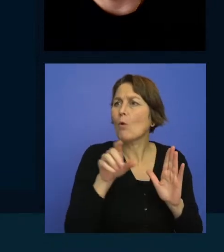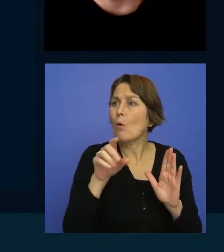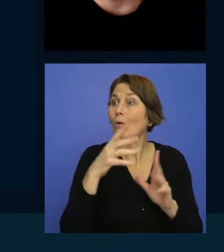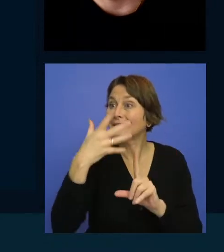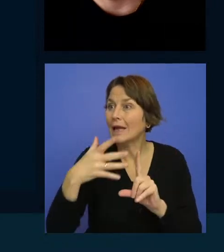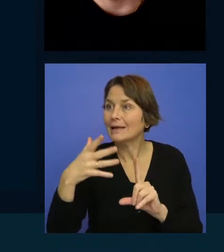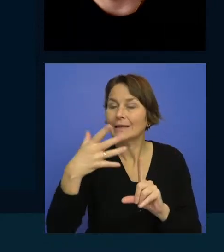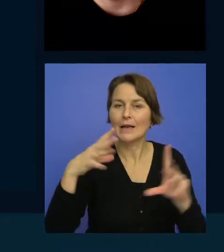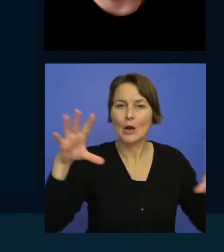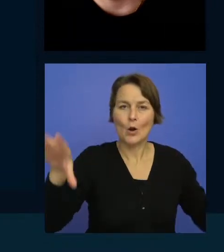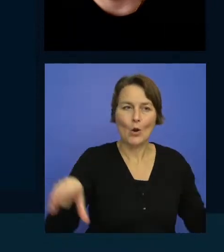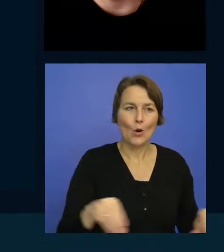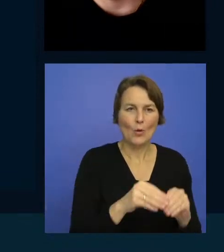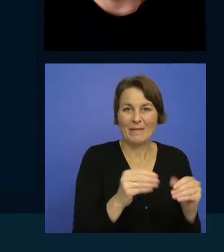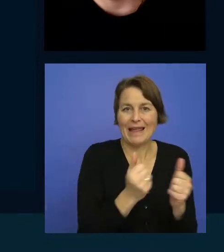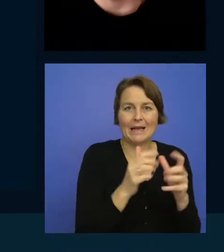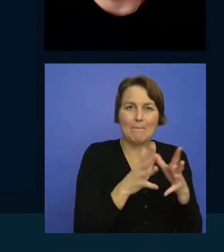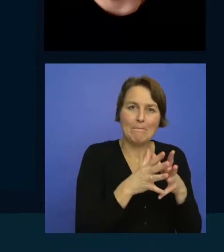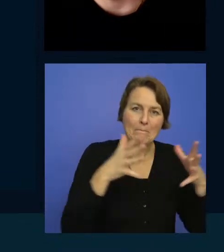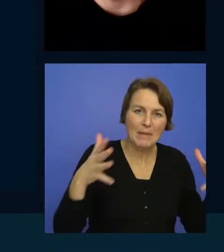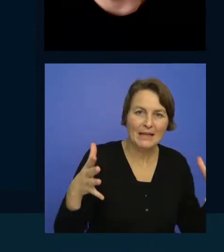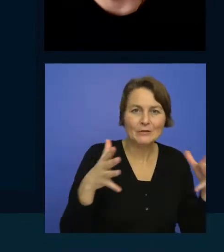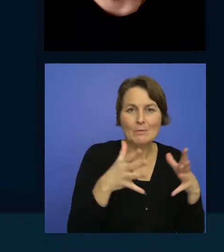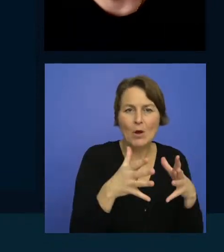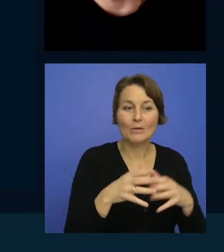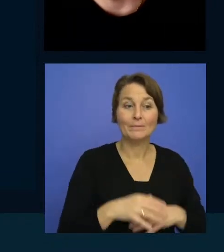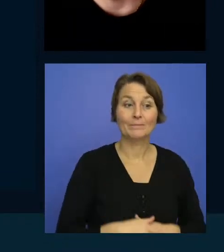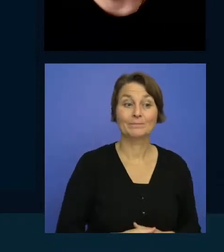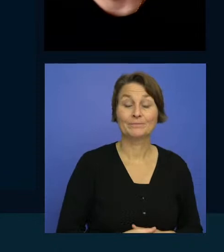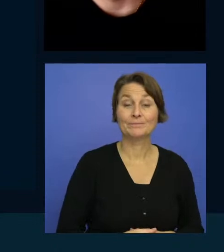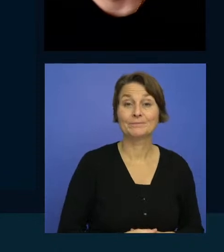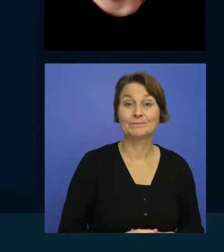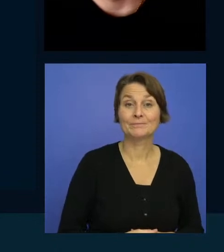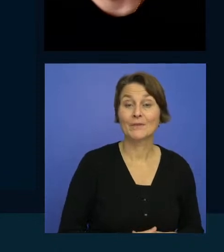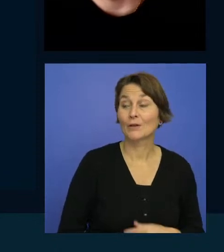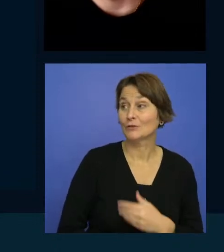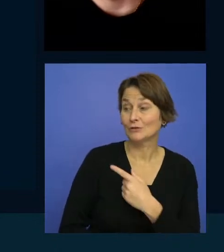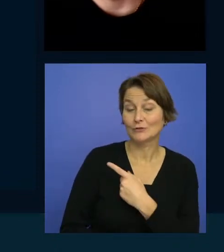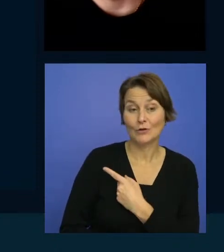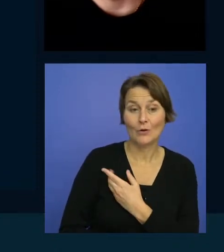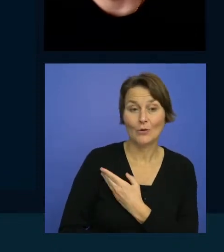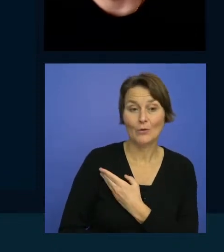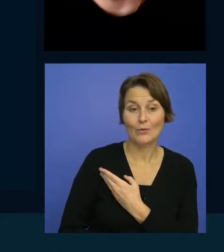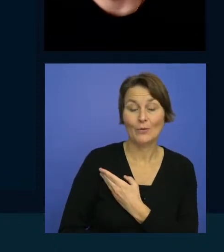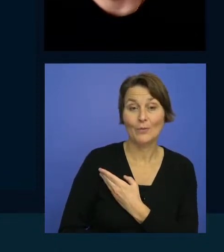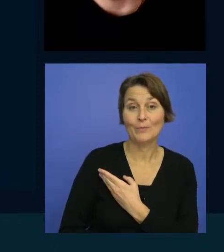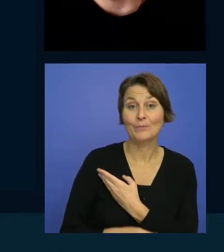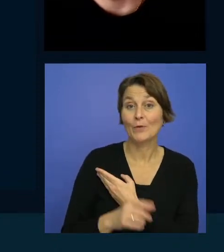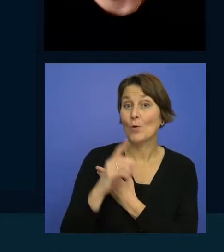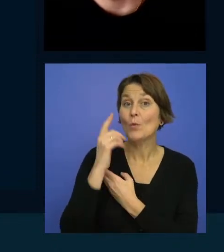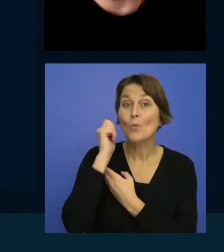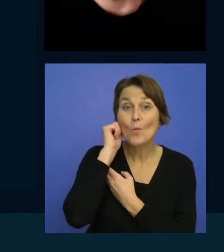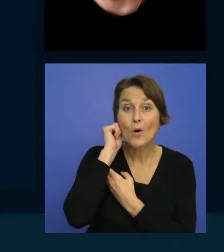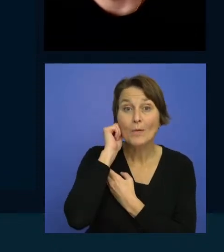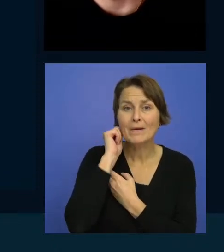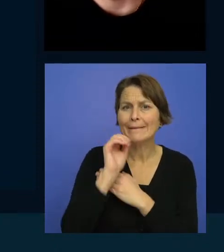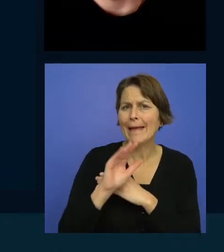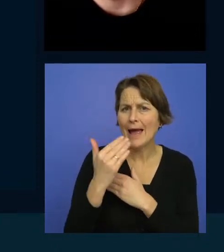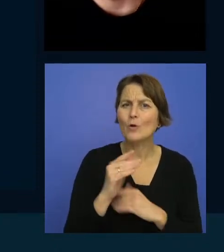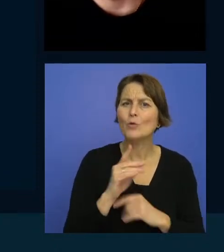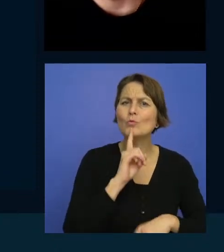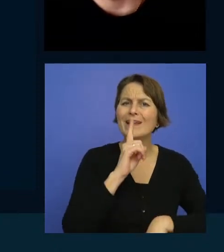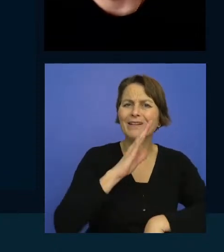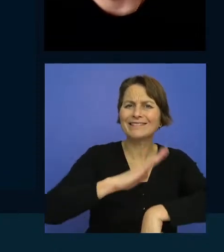scale. Lisa determines that by supplementing her existing data with real-time point-of-sale data and